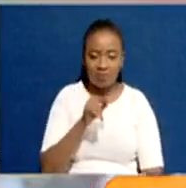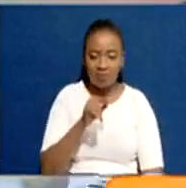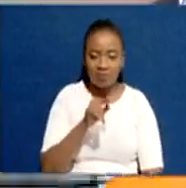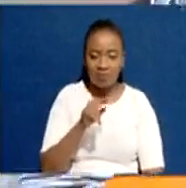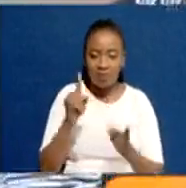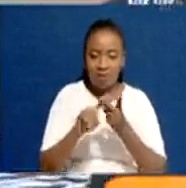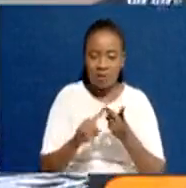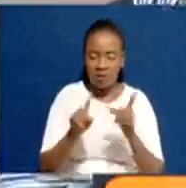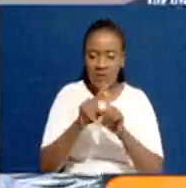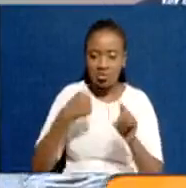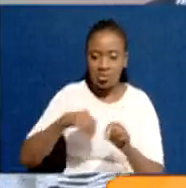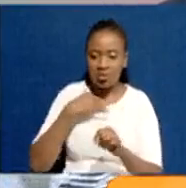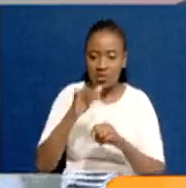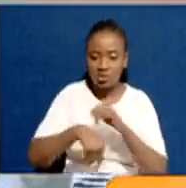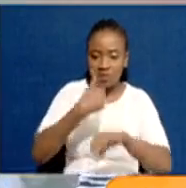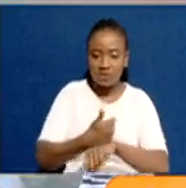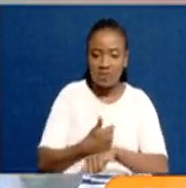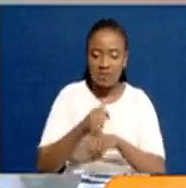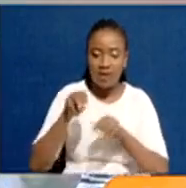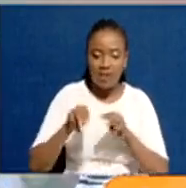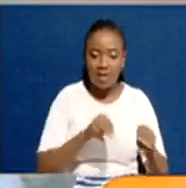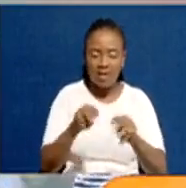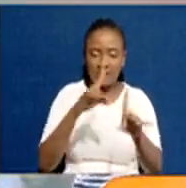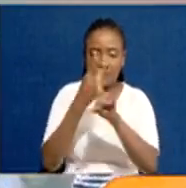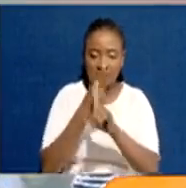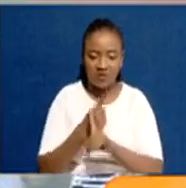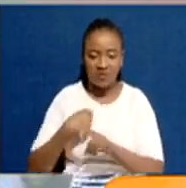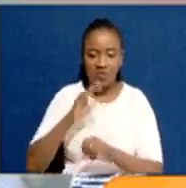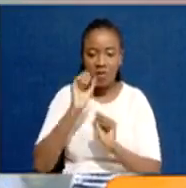secondly, to establish mechanisms through which we can be able